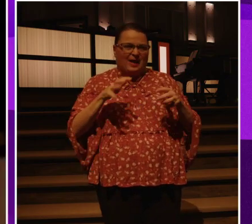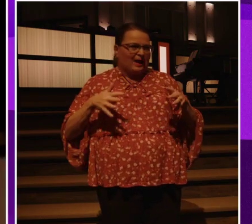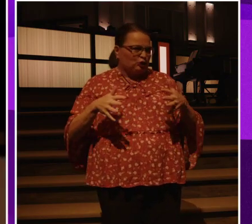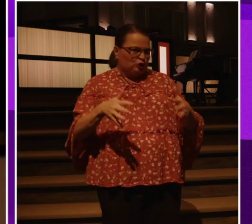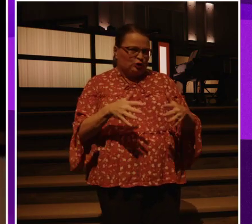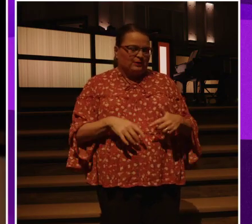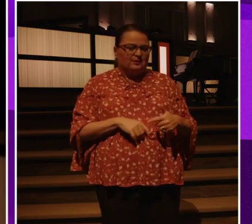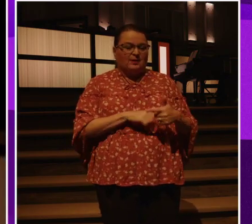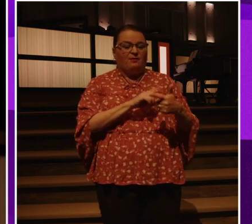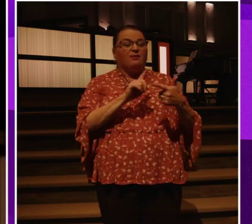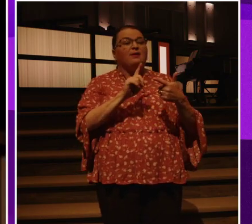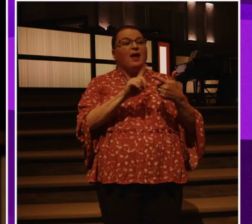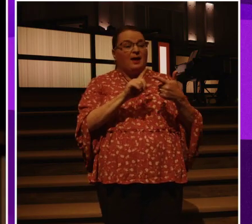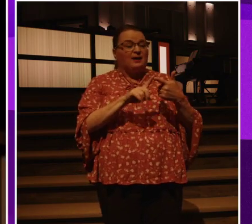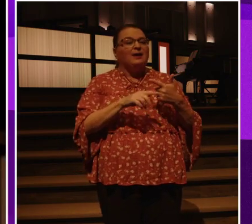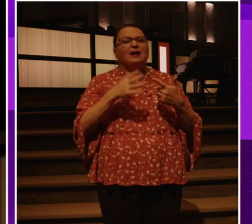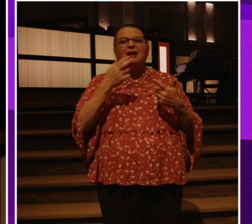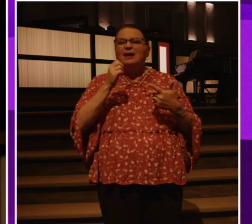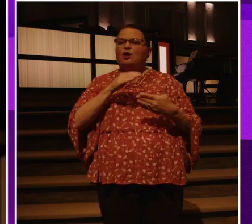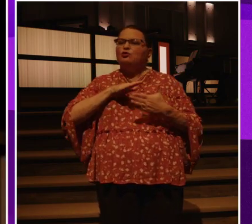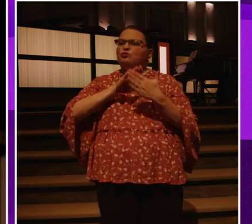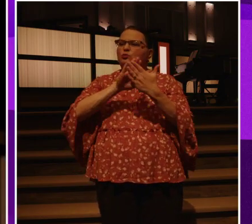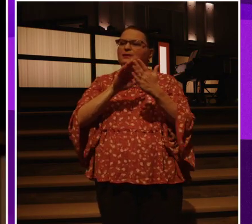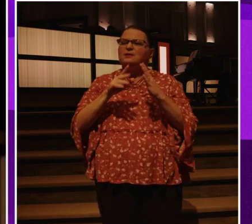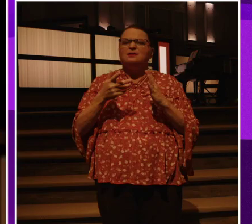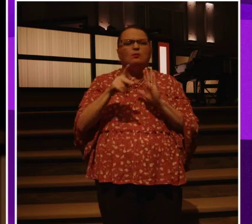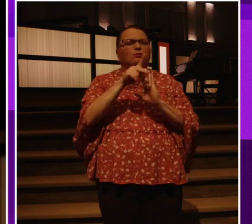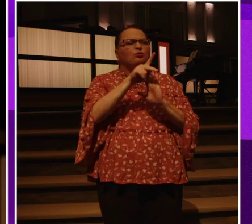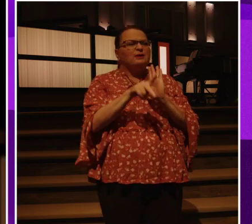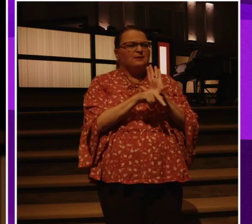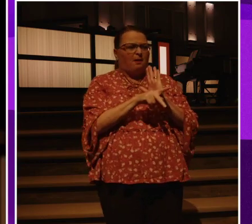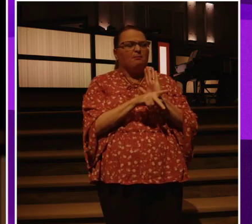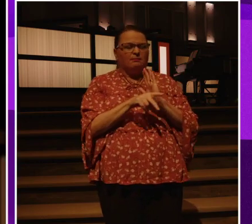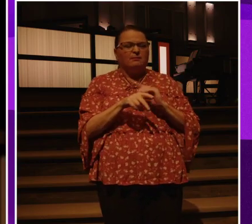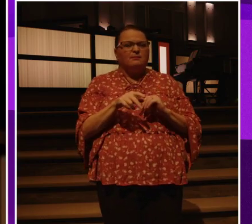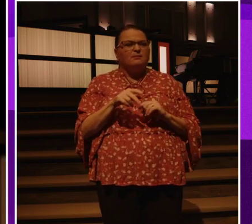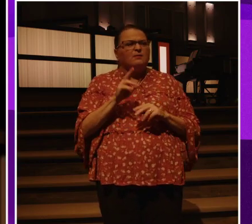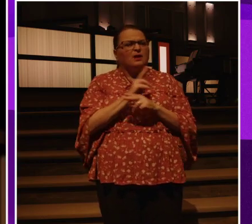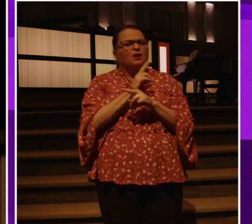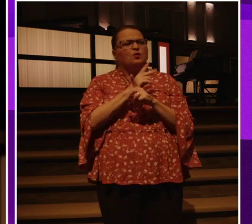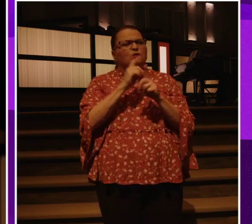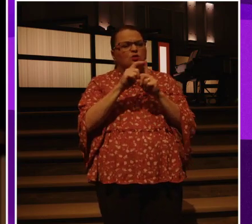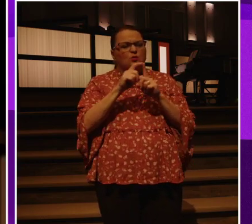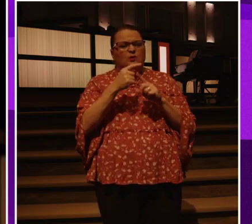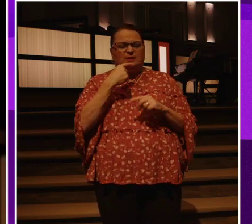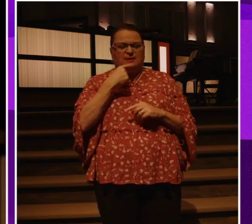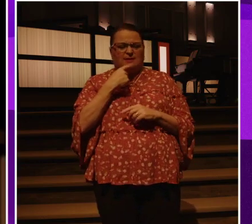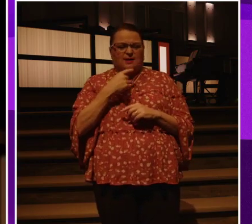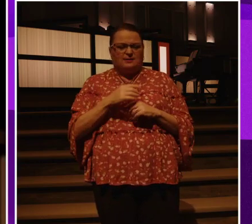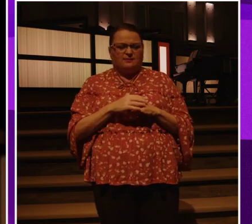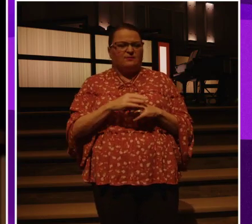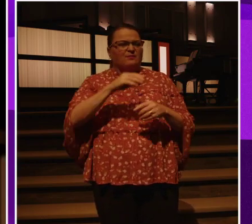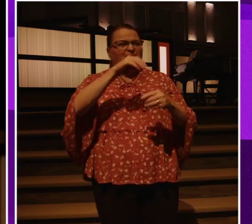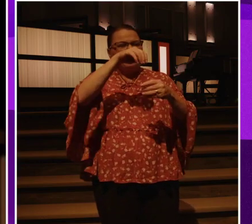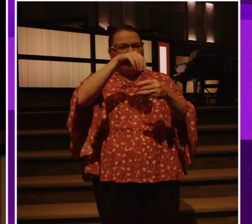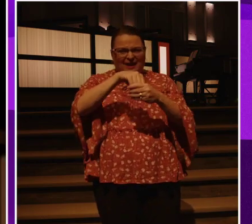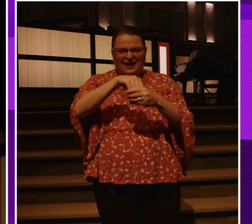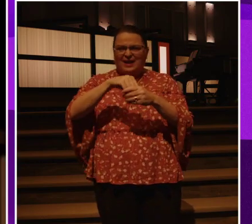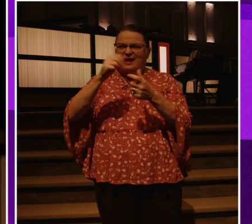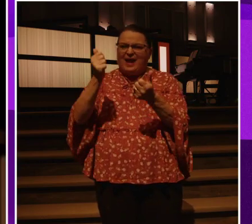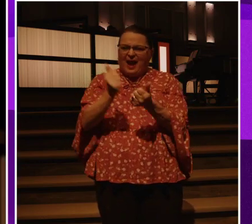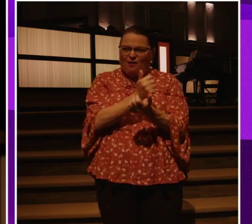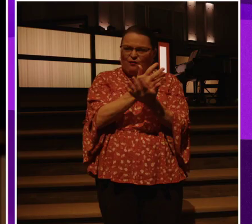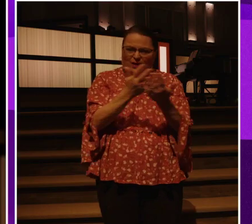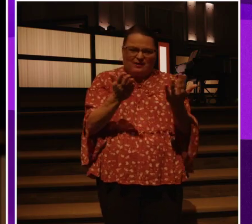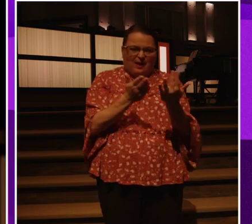a precept, and he uses several words in this next verse when he says, in everything by